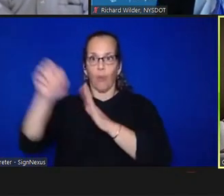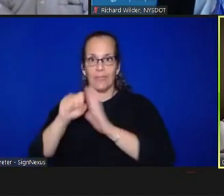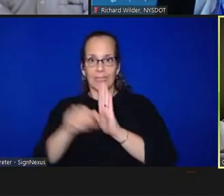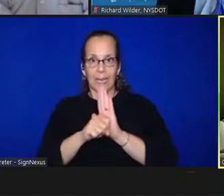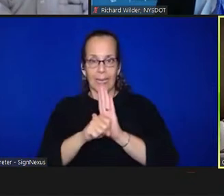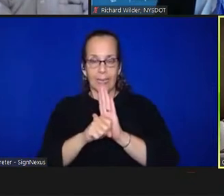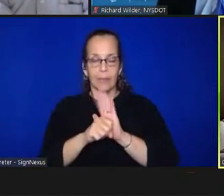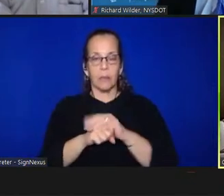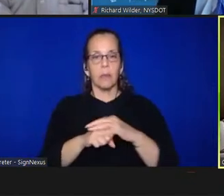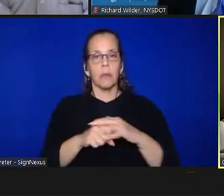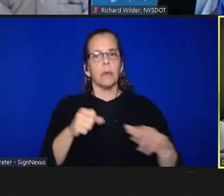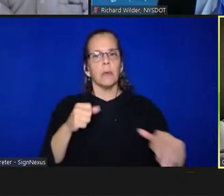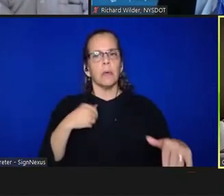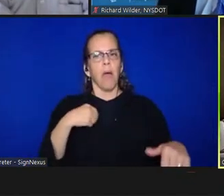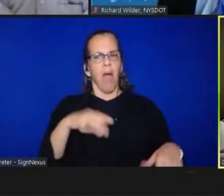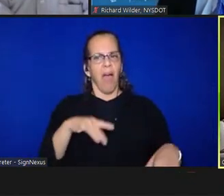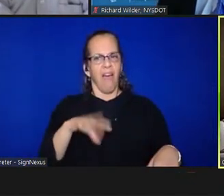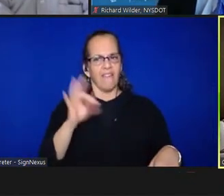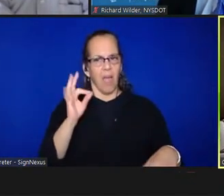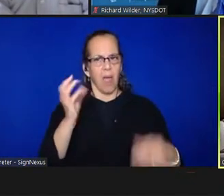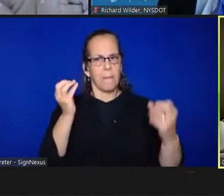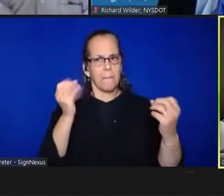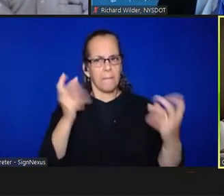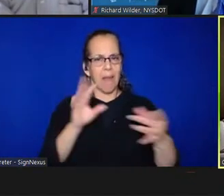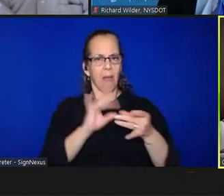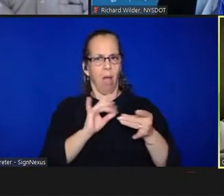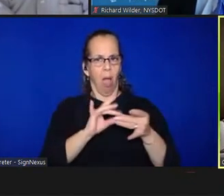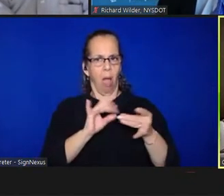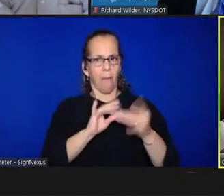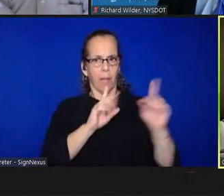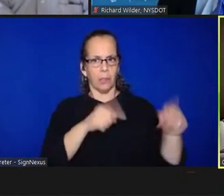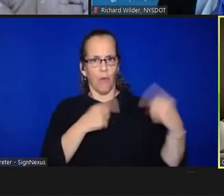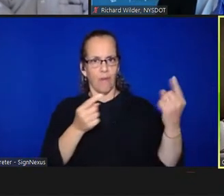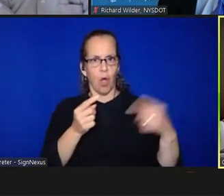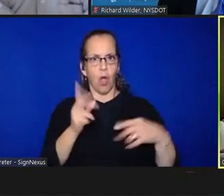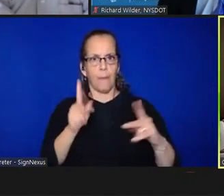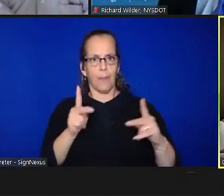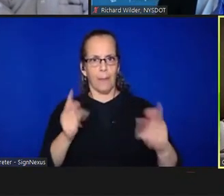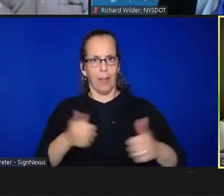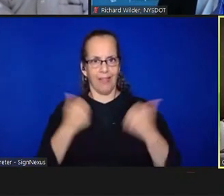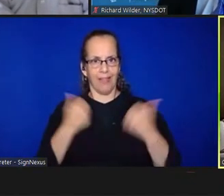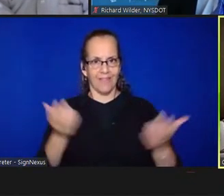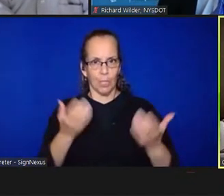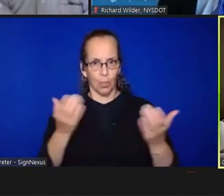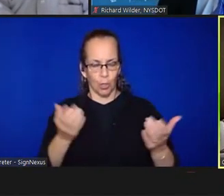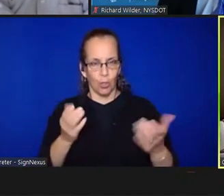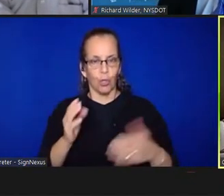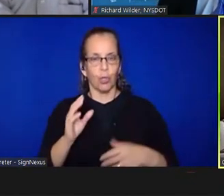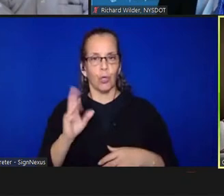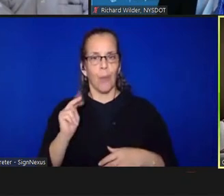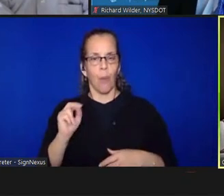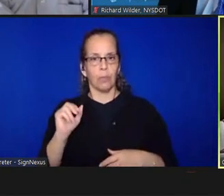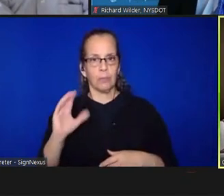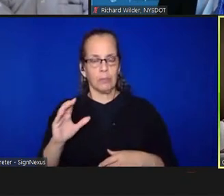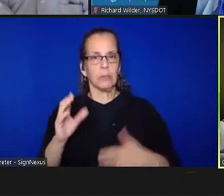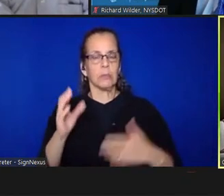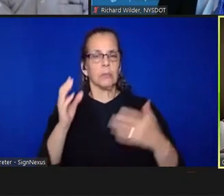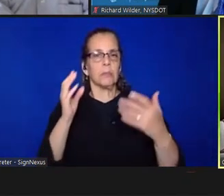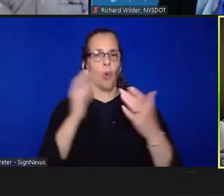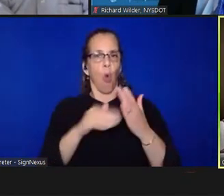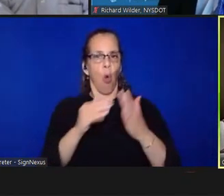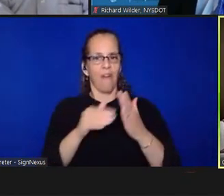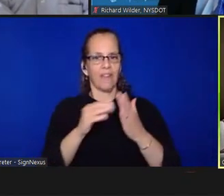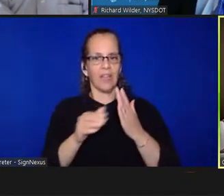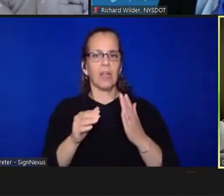find many of the comments and statements of my fellow New York City residents and commuters that have spoken thus far in a lot of cases to be somewhat